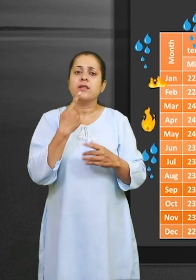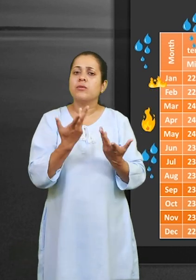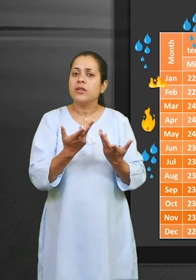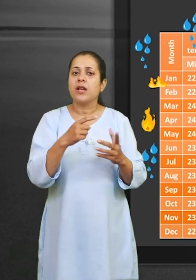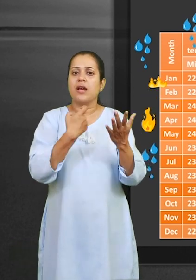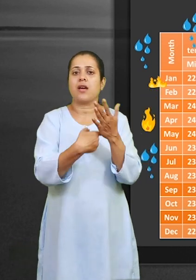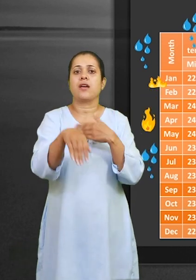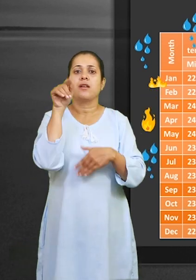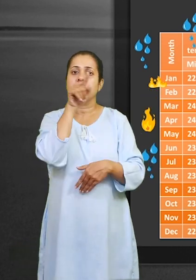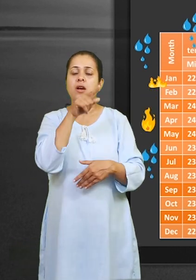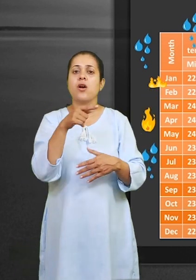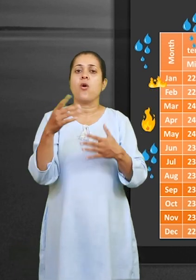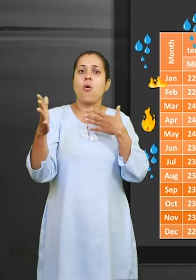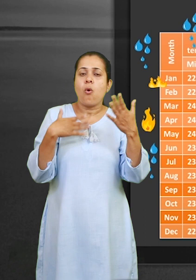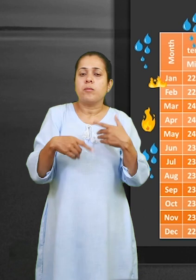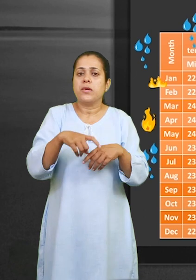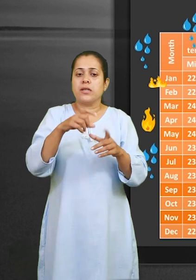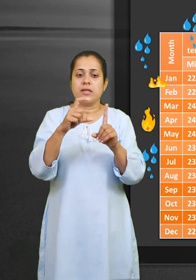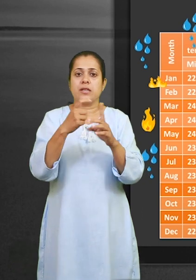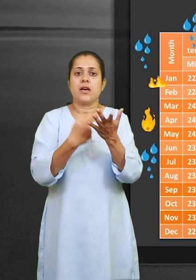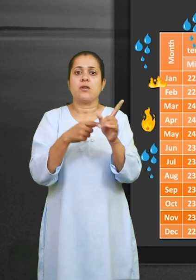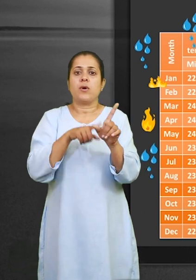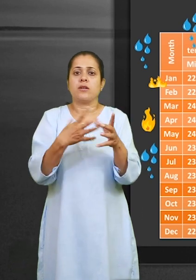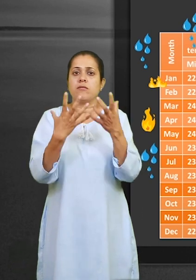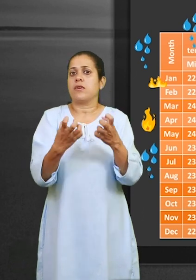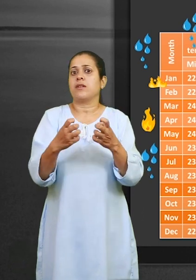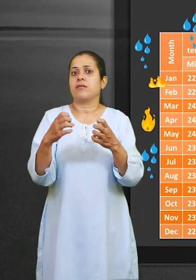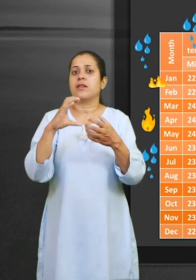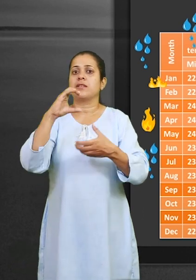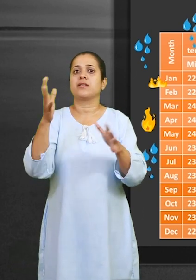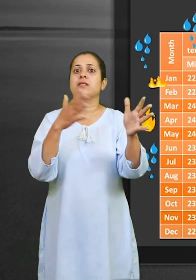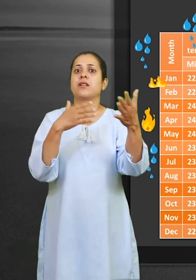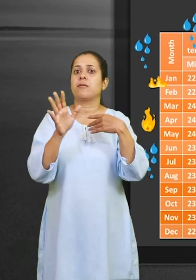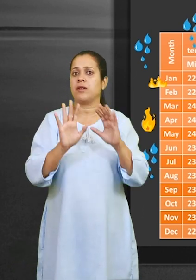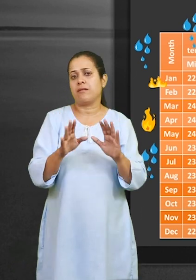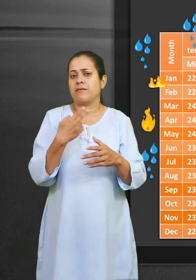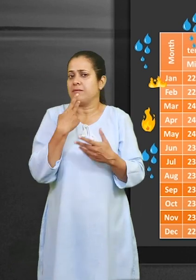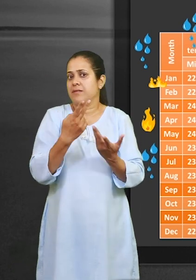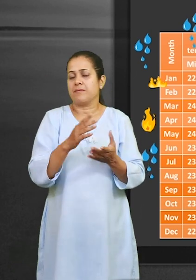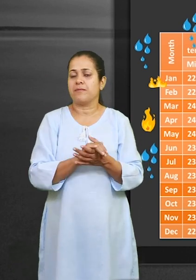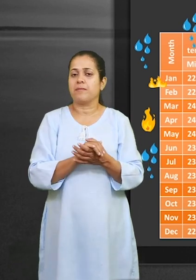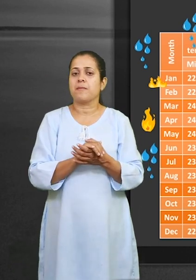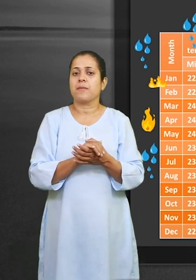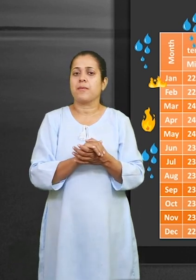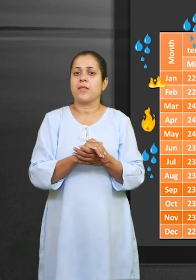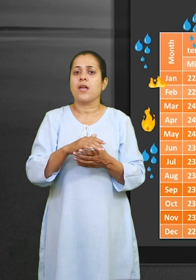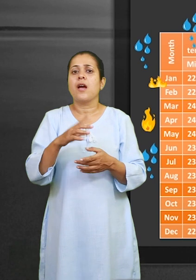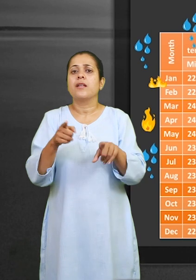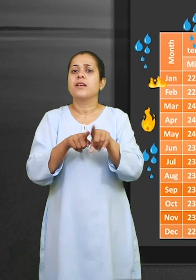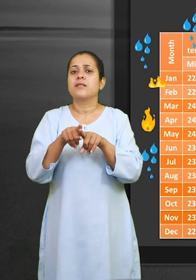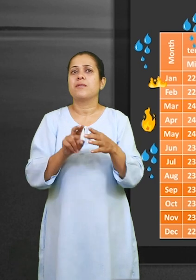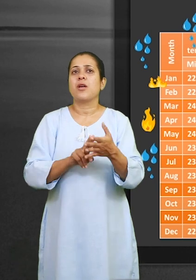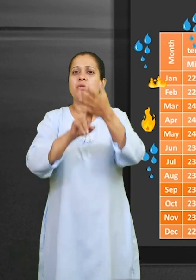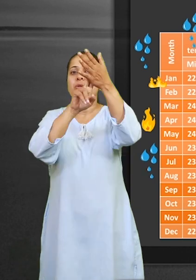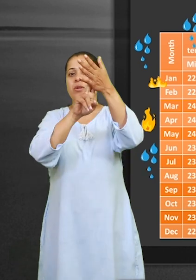Rajasthan has hot and dry climate. Let us take example of North Indian states.